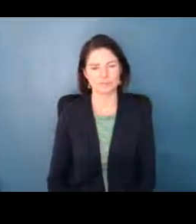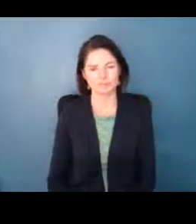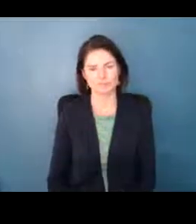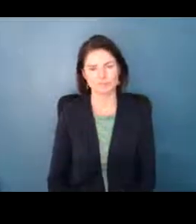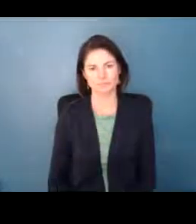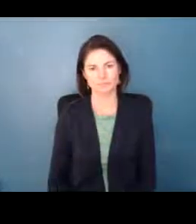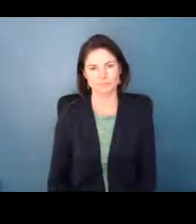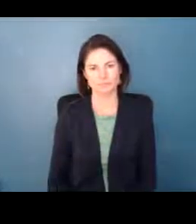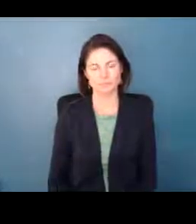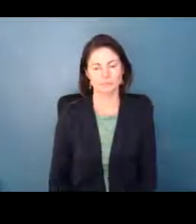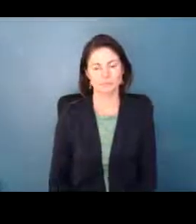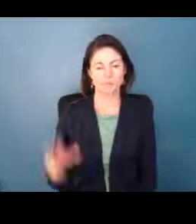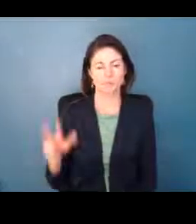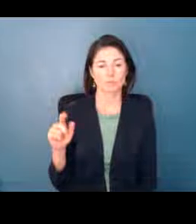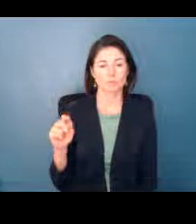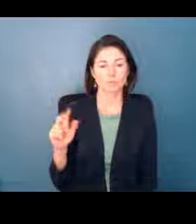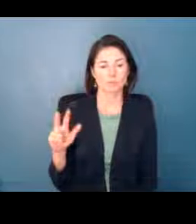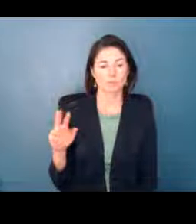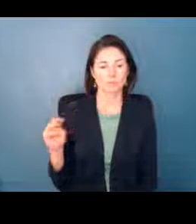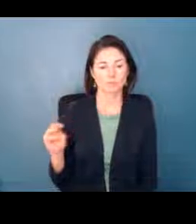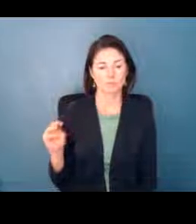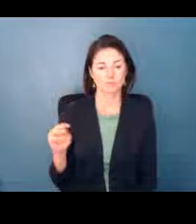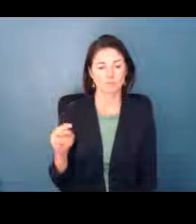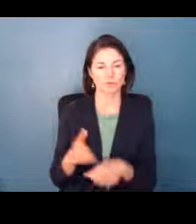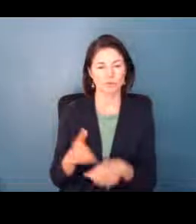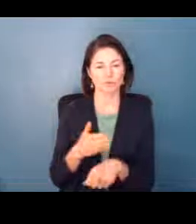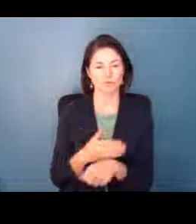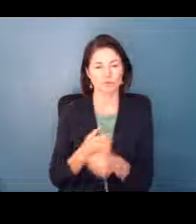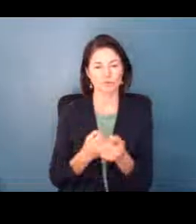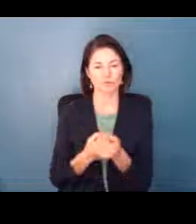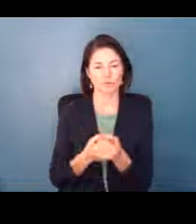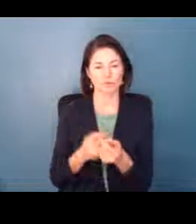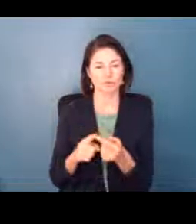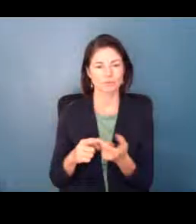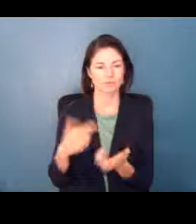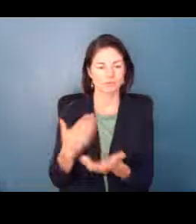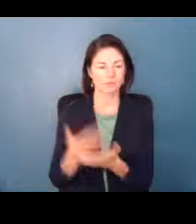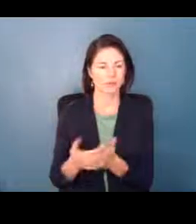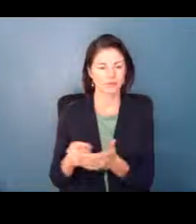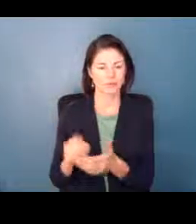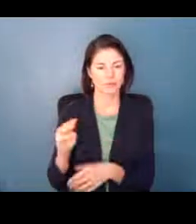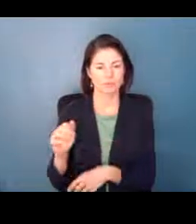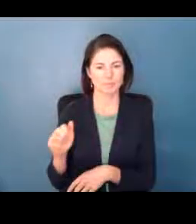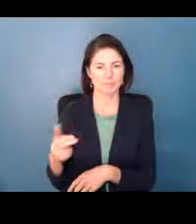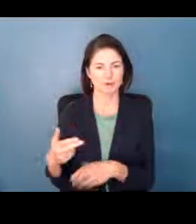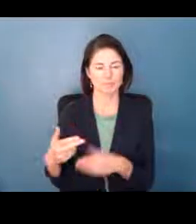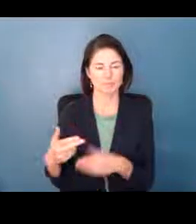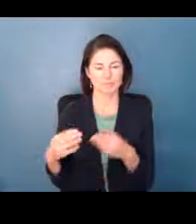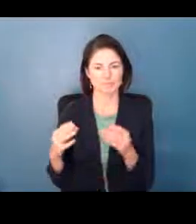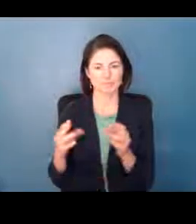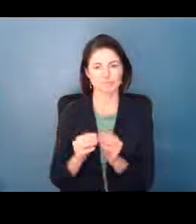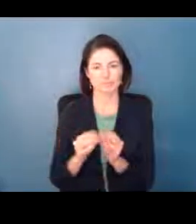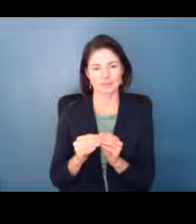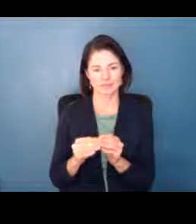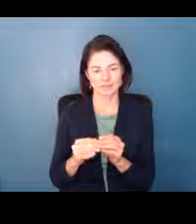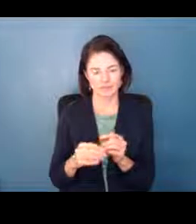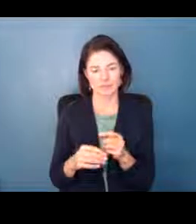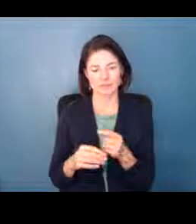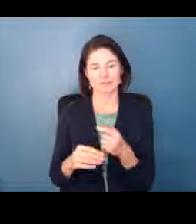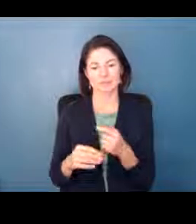approximately $3.3 million in construction support to get to the March meeting, and that this level of expenditure is expected through the end